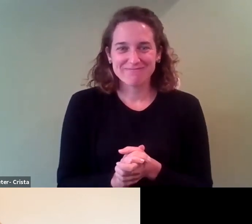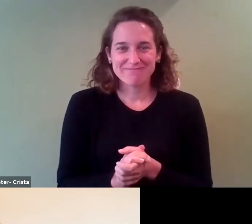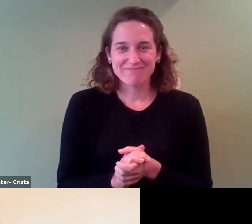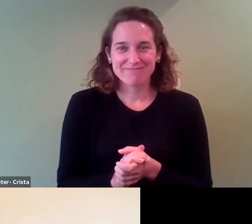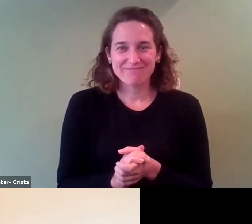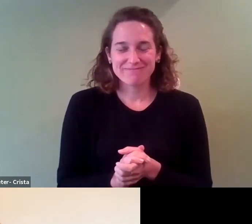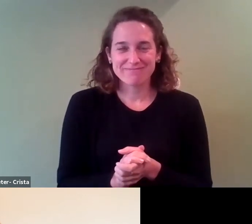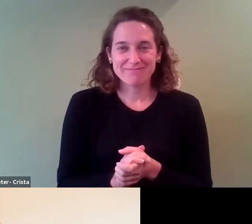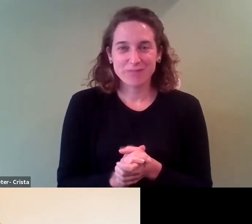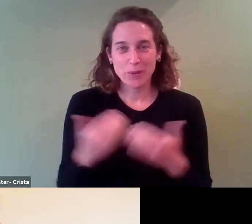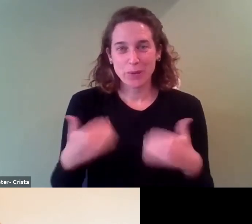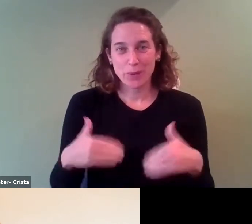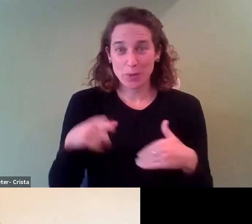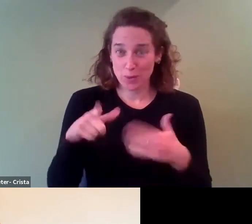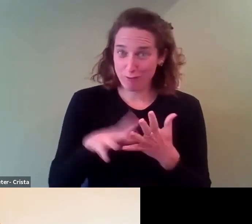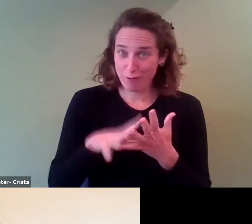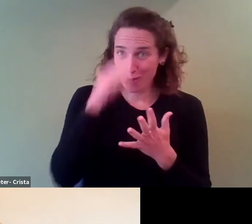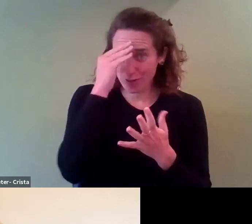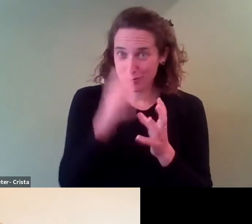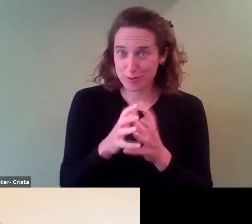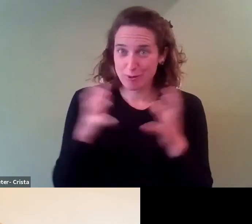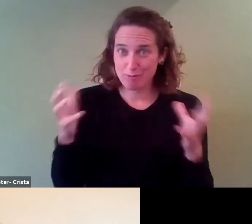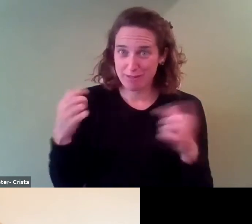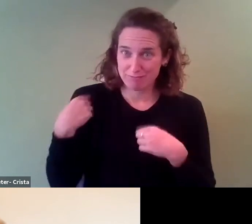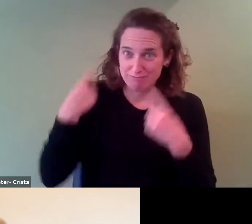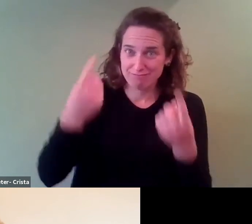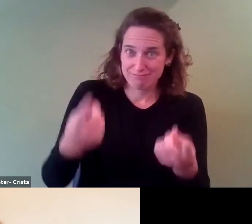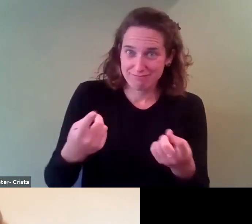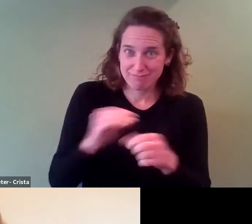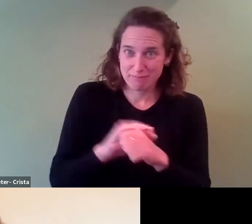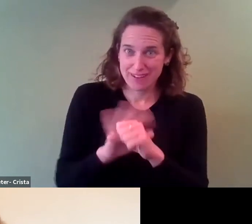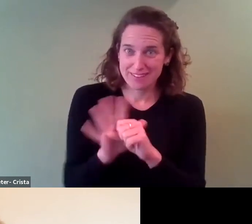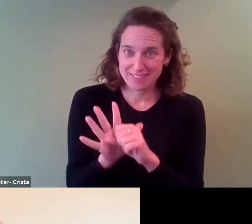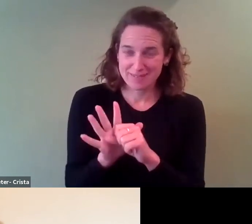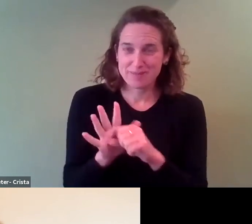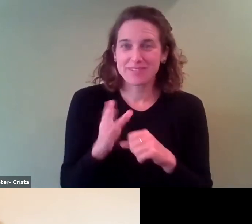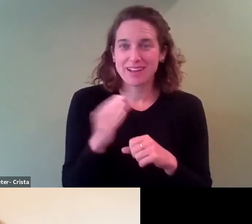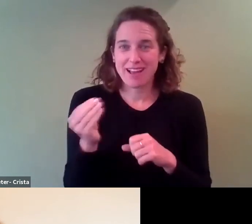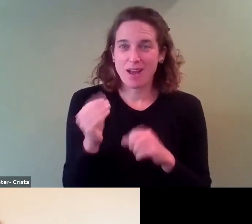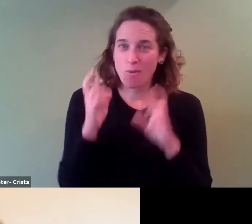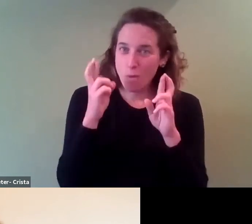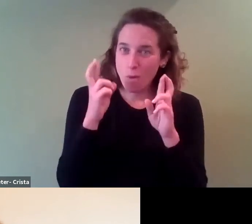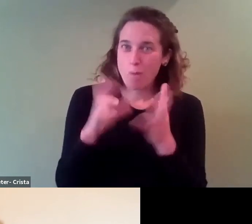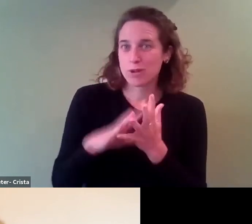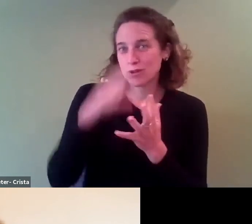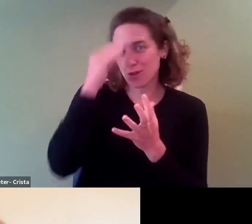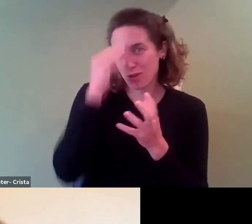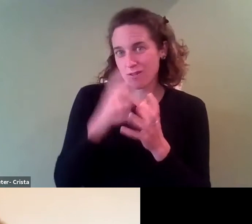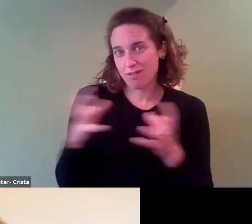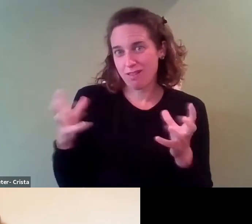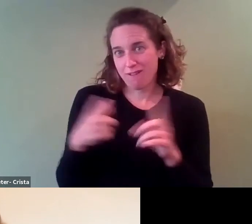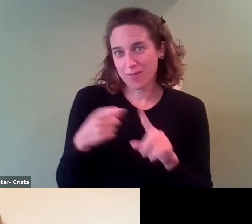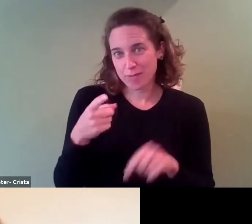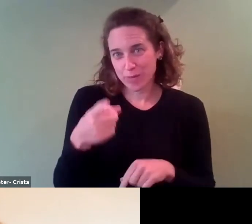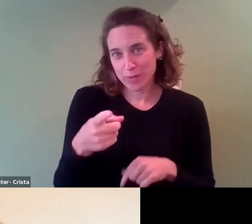that you've learned a few things over the last several months, and we're hoping to learn a lot from you.